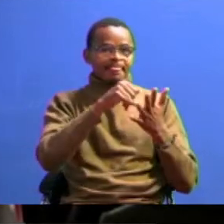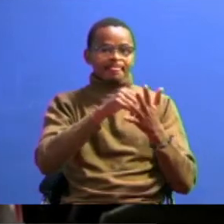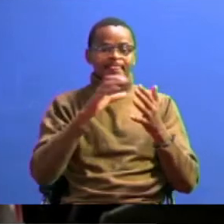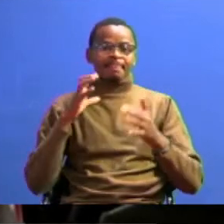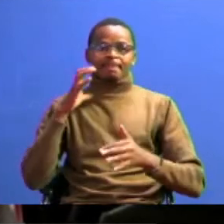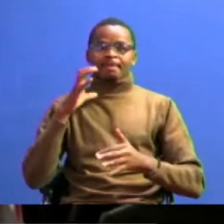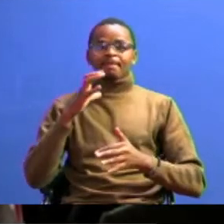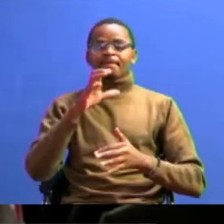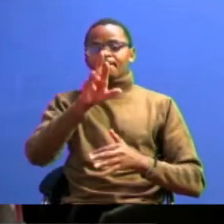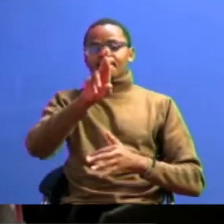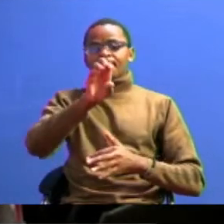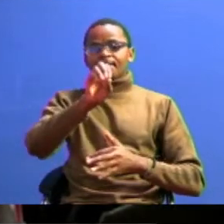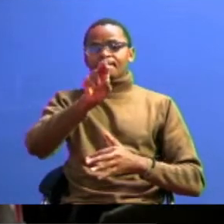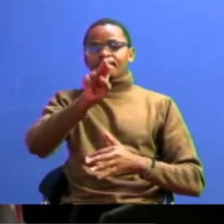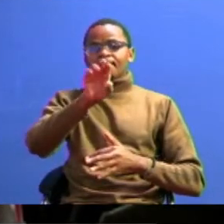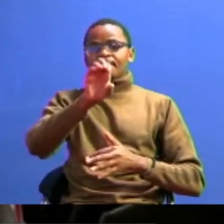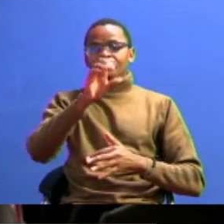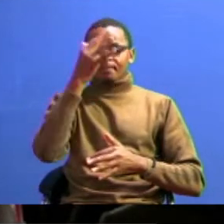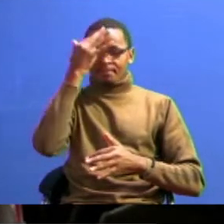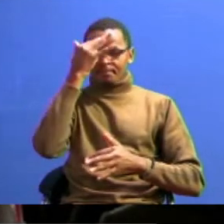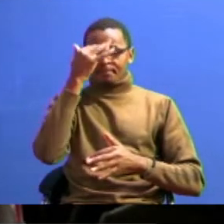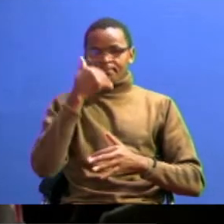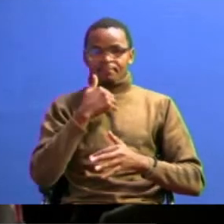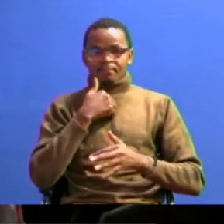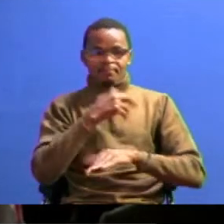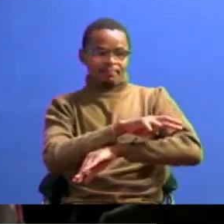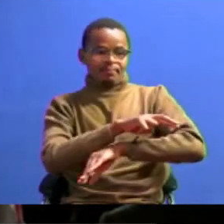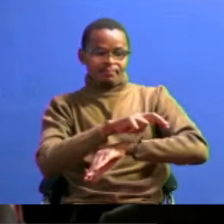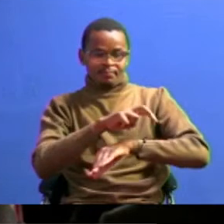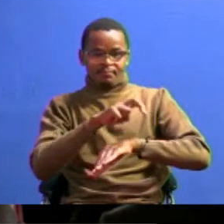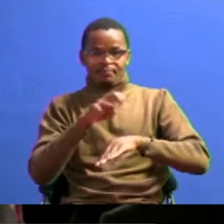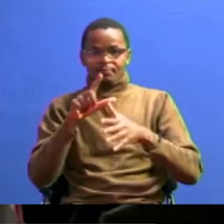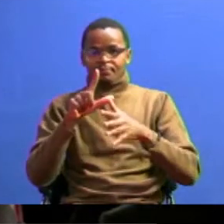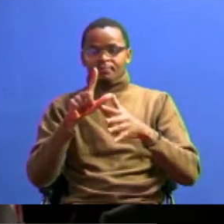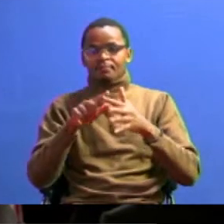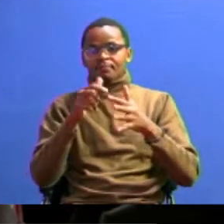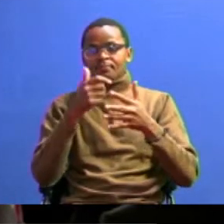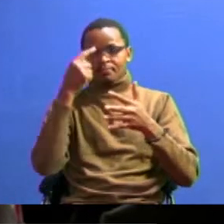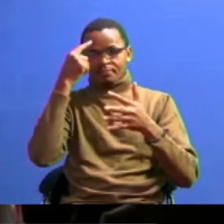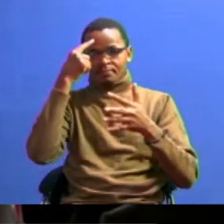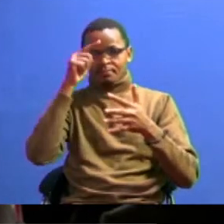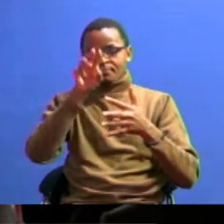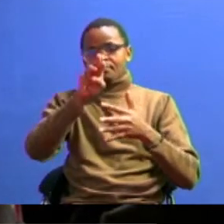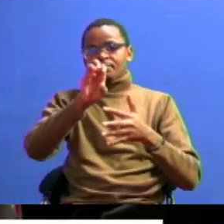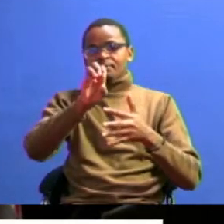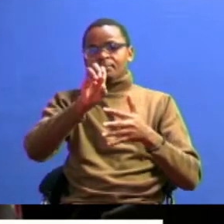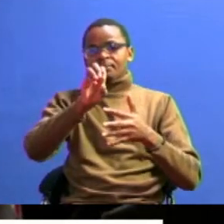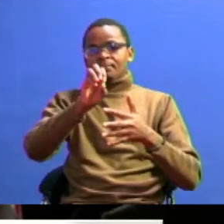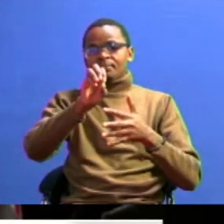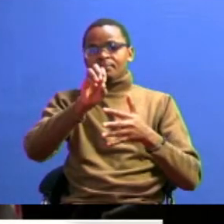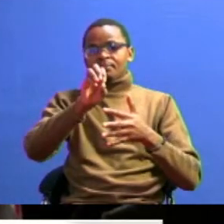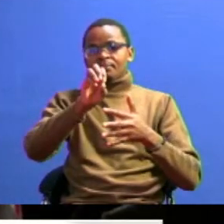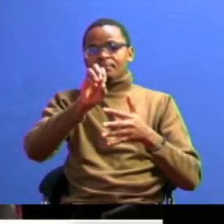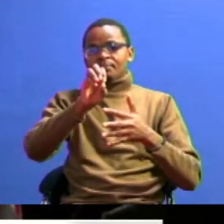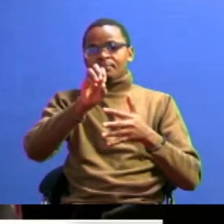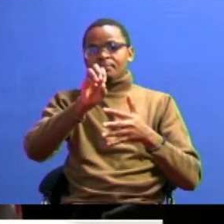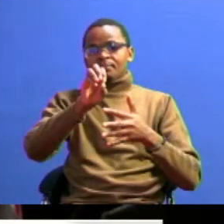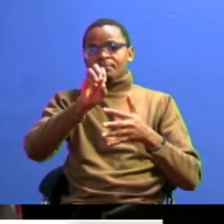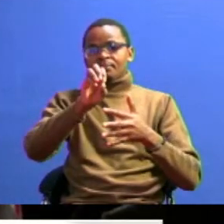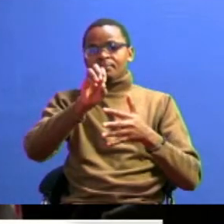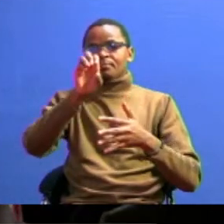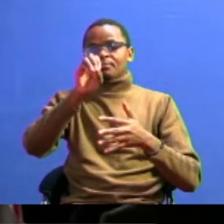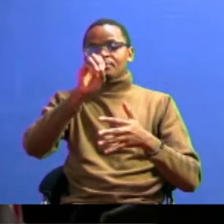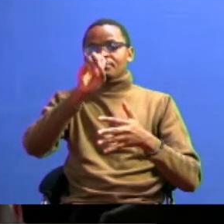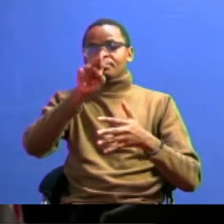Daniel Rono, following allegations of scandal regarding the supply of mosquito nets. Joseph Oyomo, Primetime